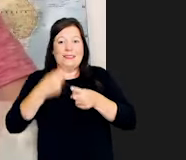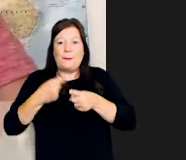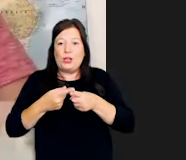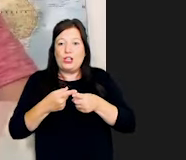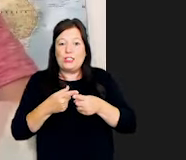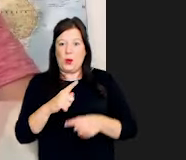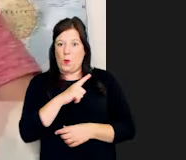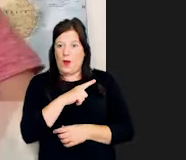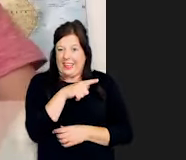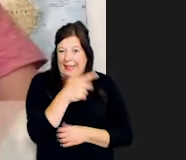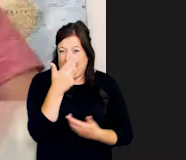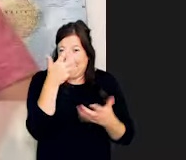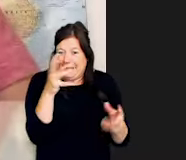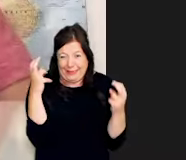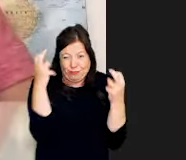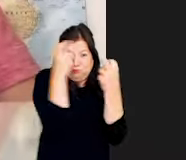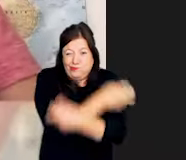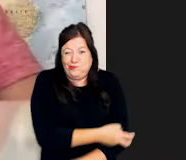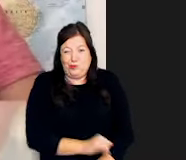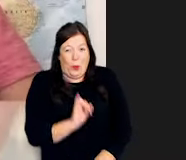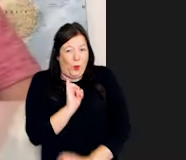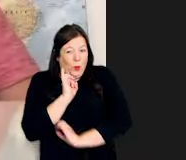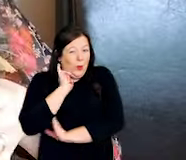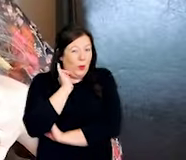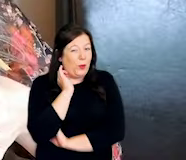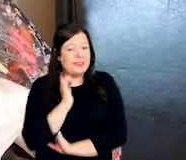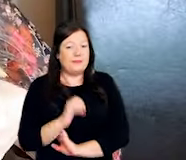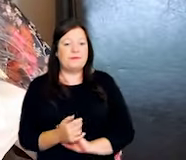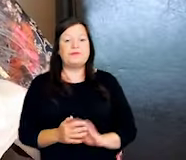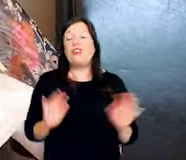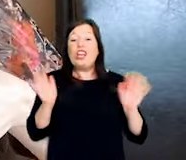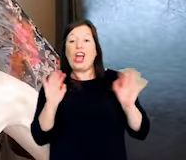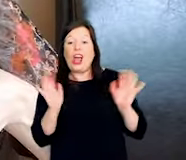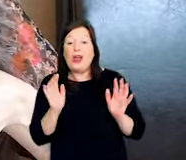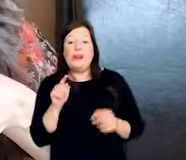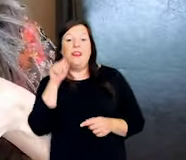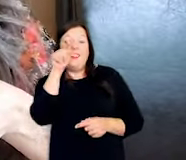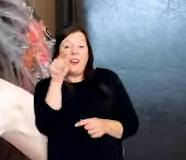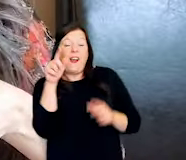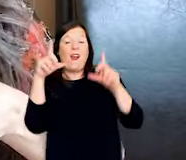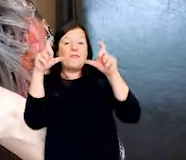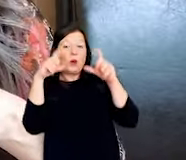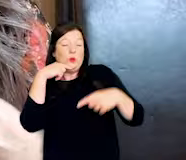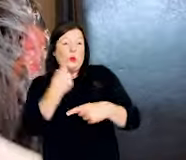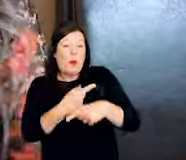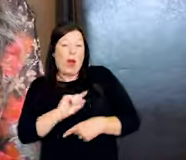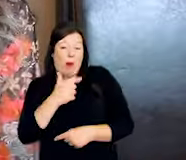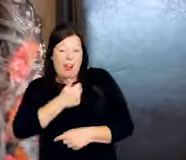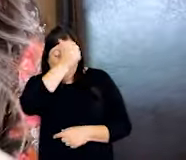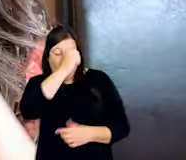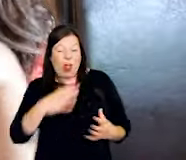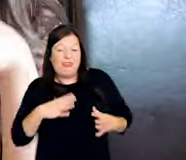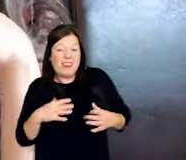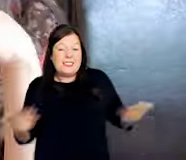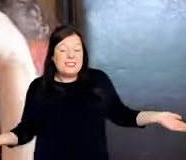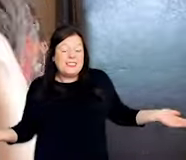emergency because he was completely trolleyed? No, I know exactly what your father's talking about.